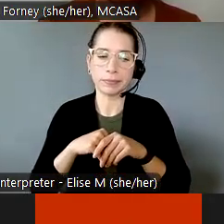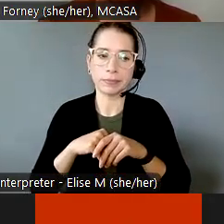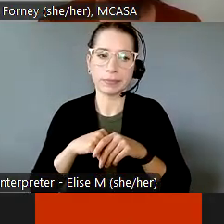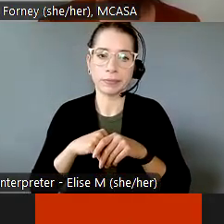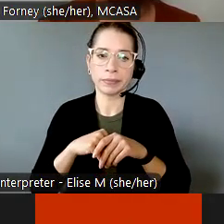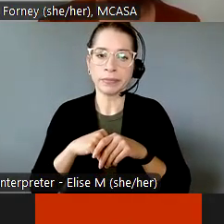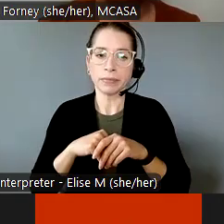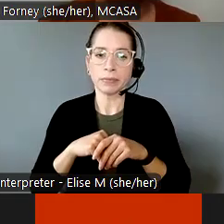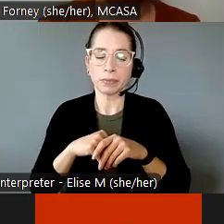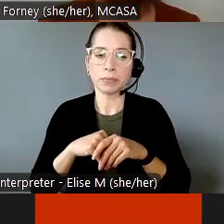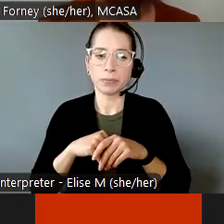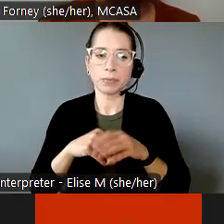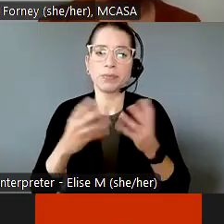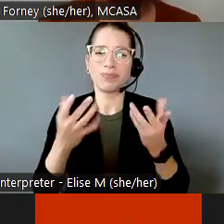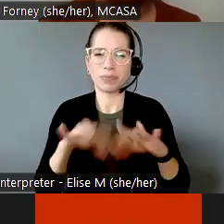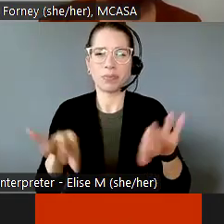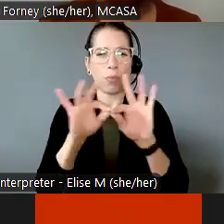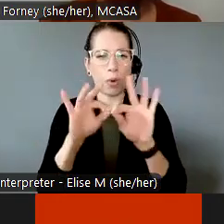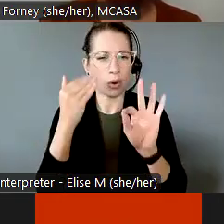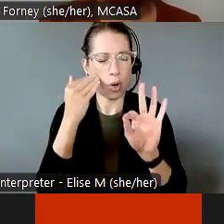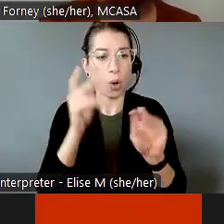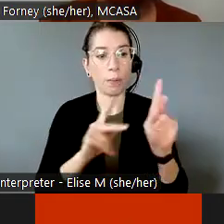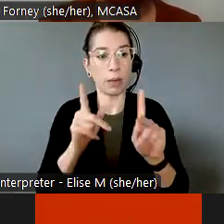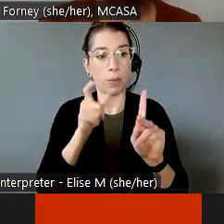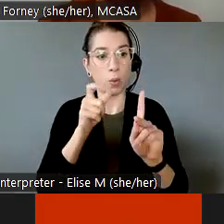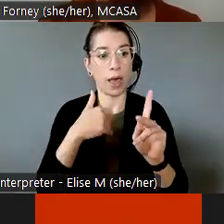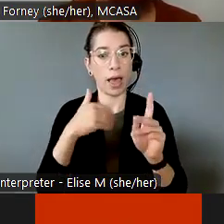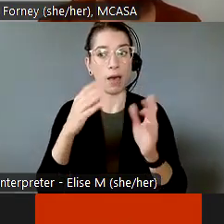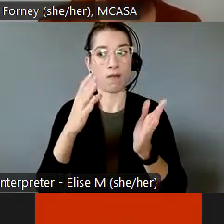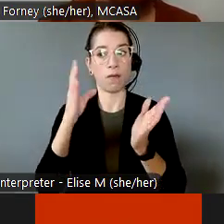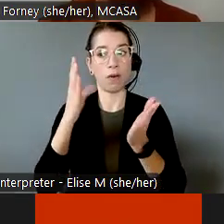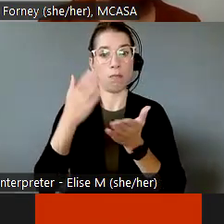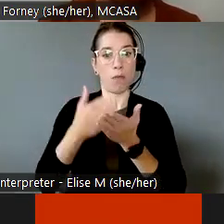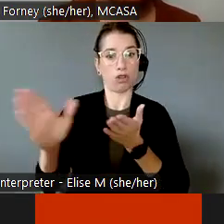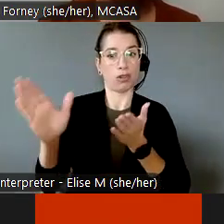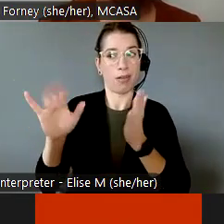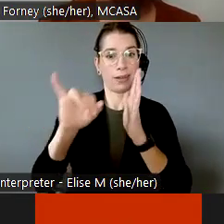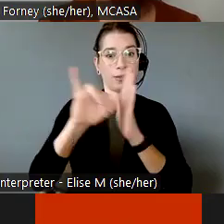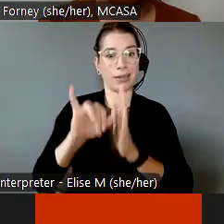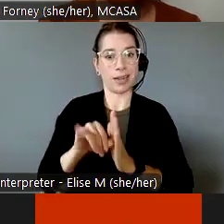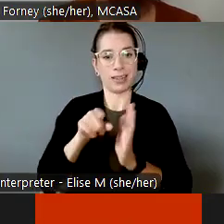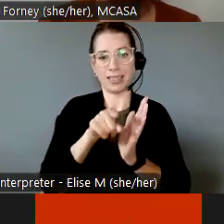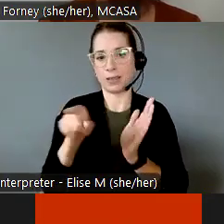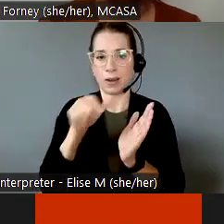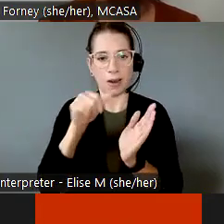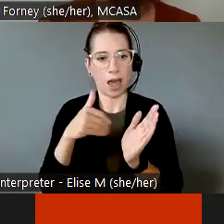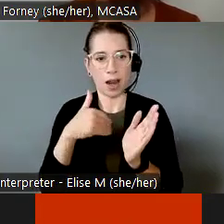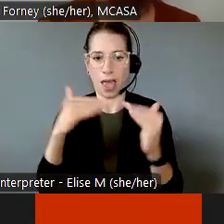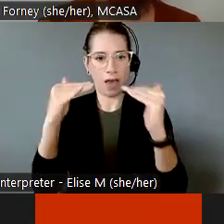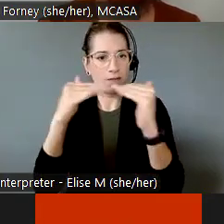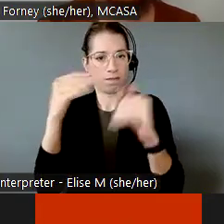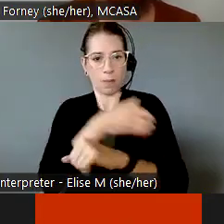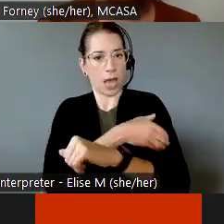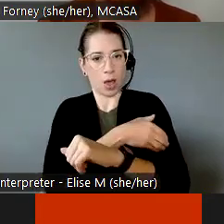It's important to know that people who hold marginalized identities do not hold as much power moving through